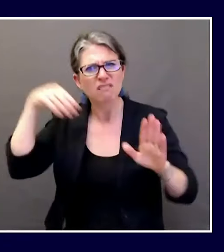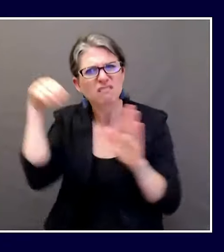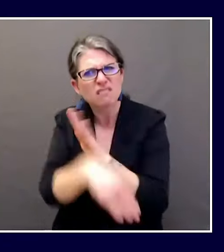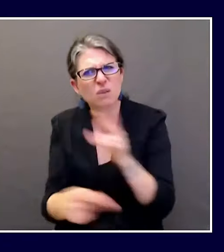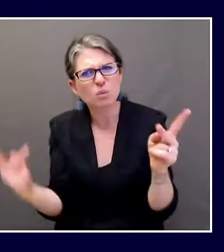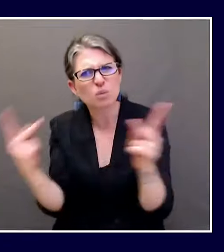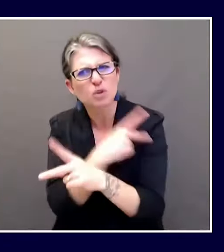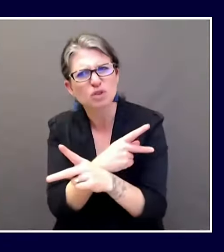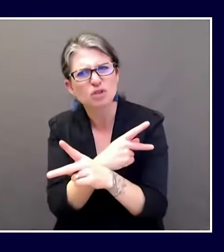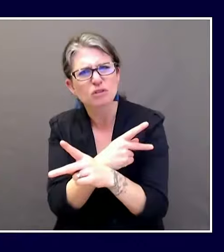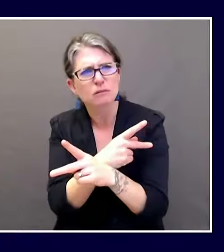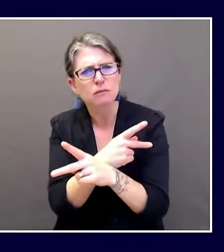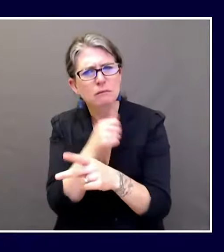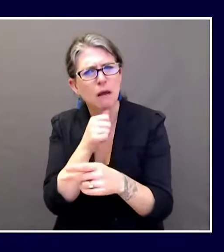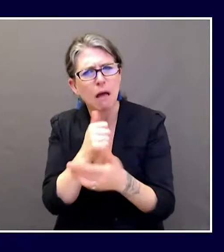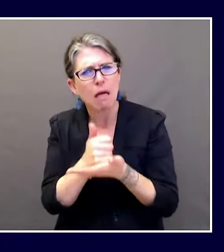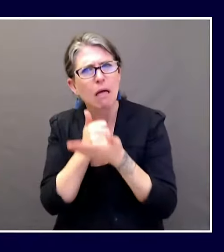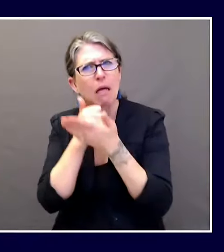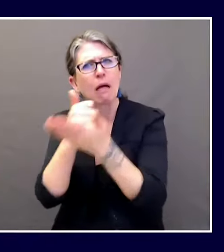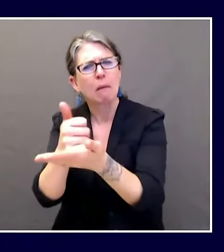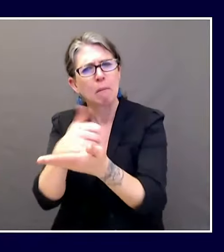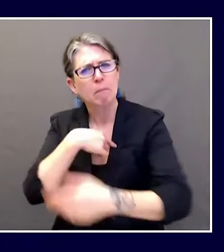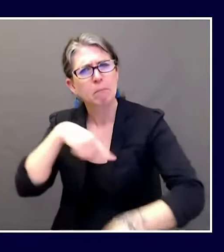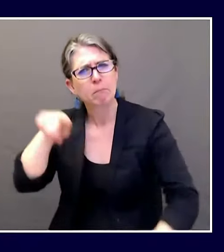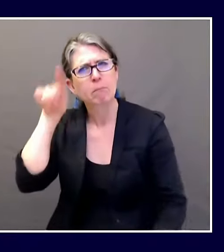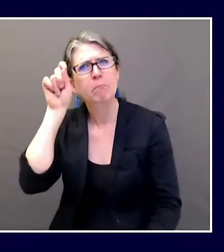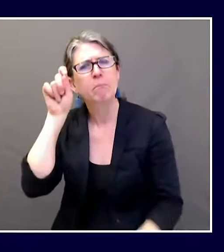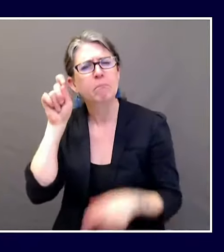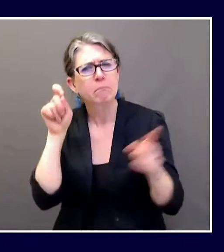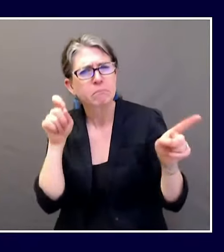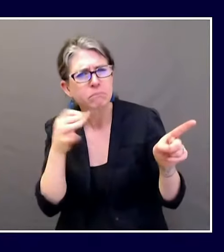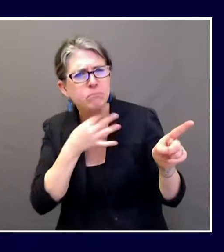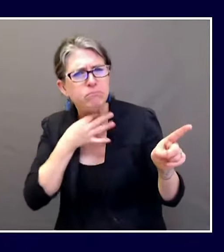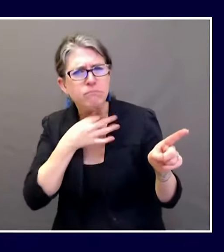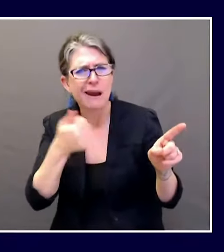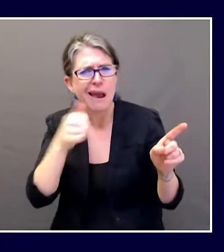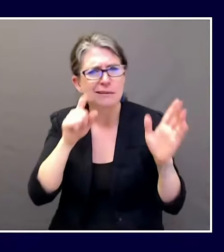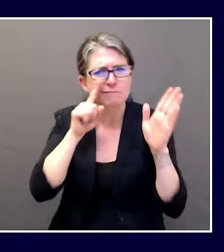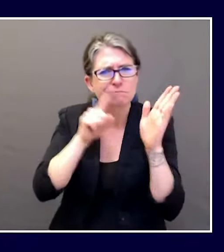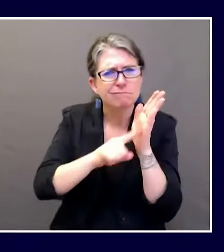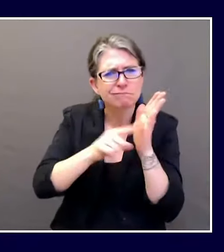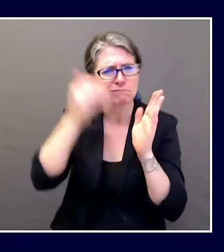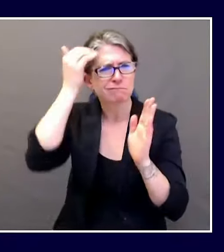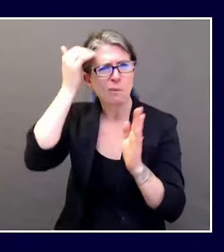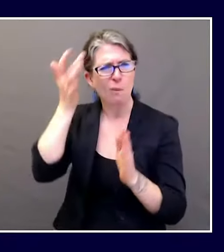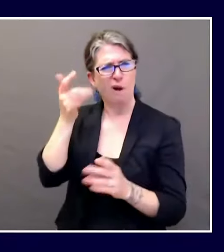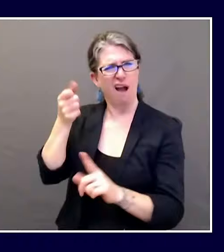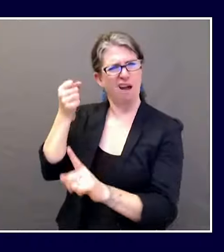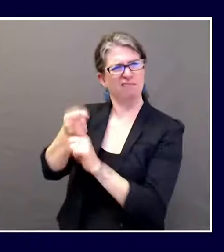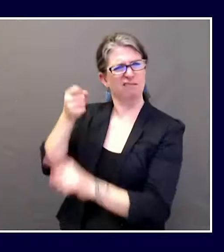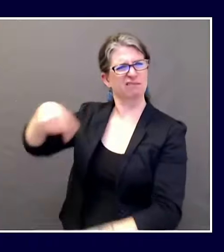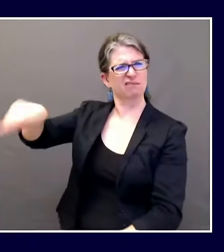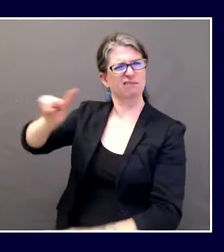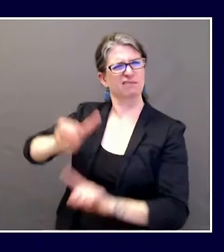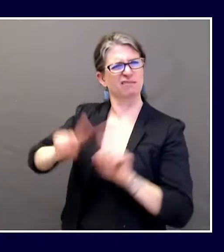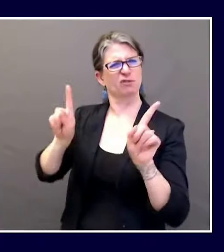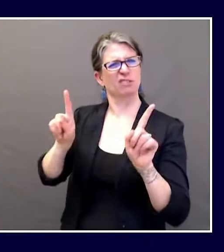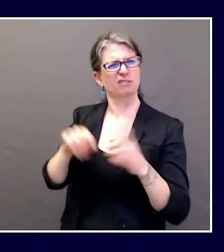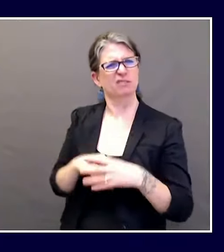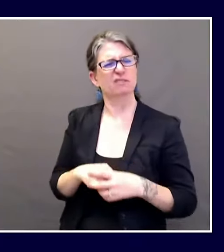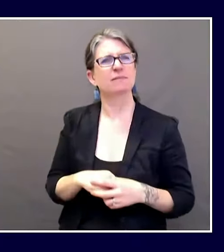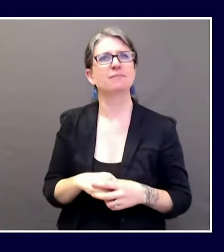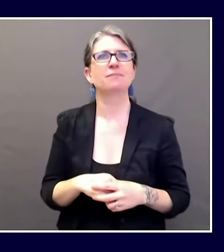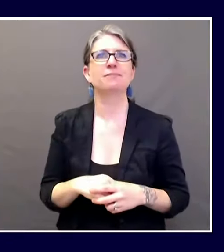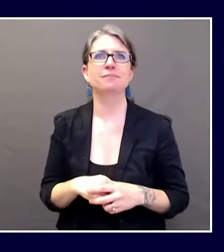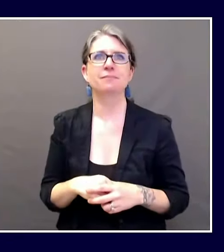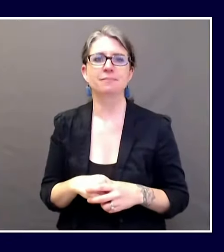the word benchmark, Joe. I would use it as a milestone of interest. What is happening there is the combination of